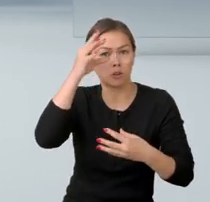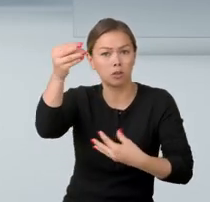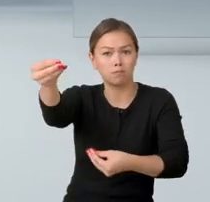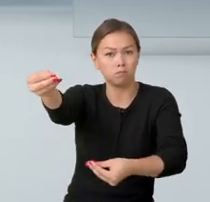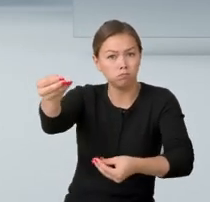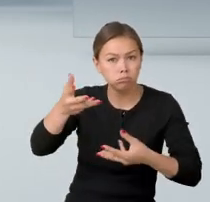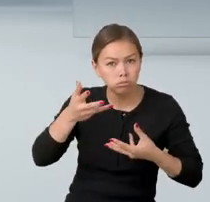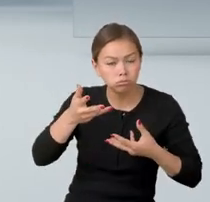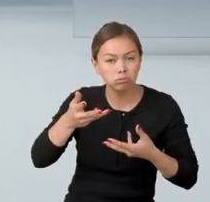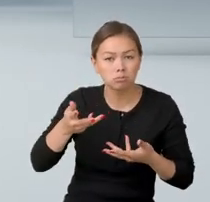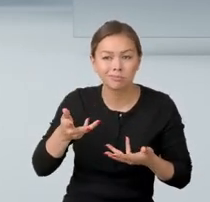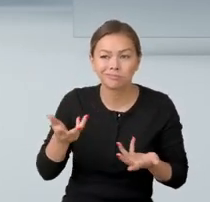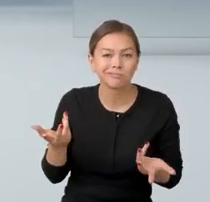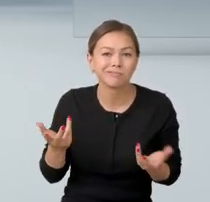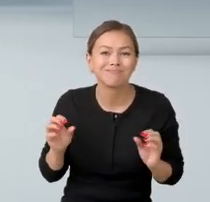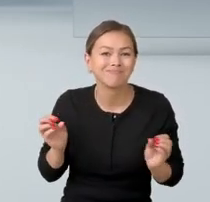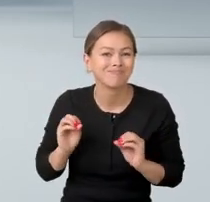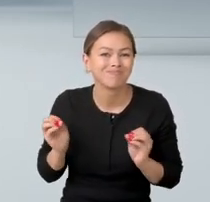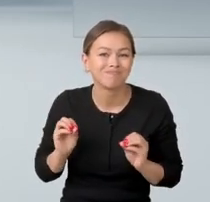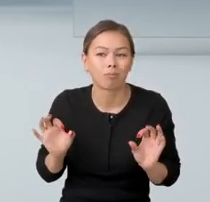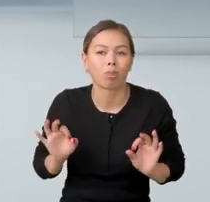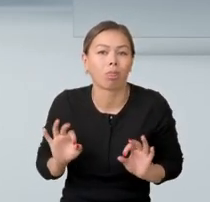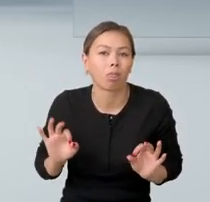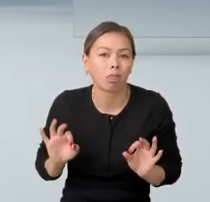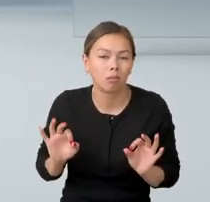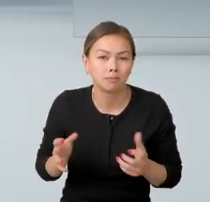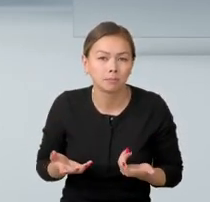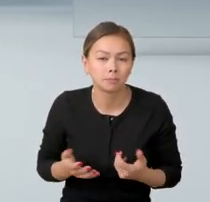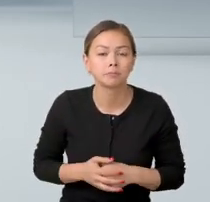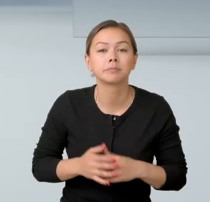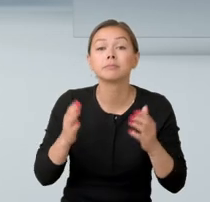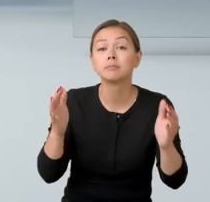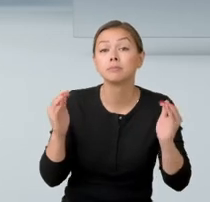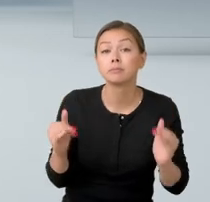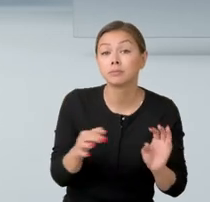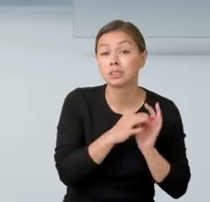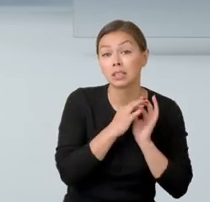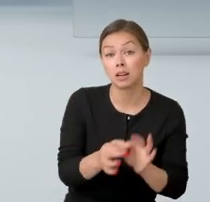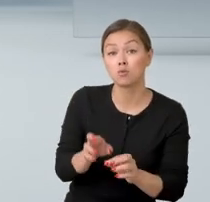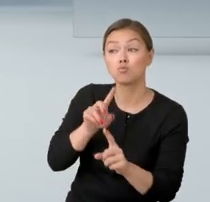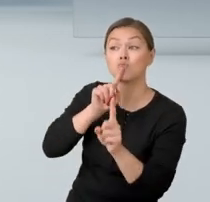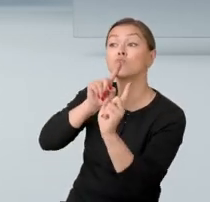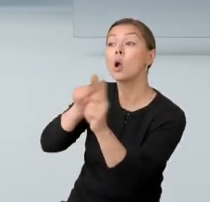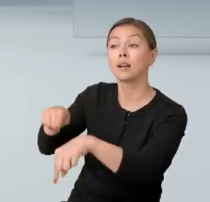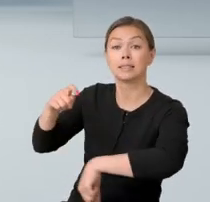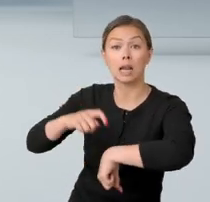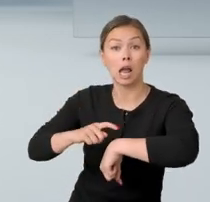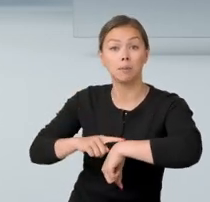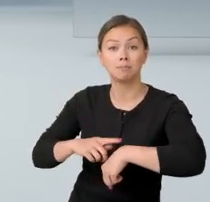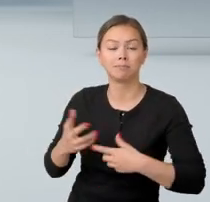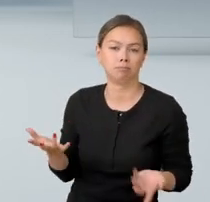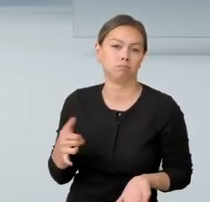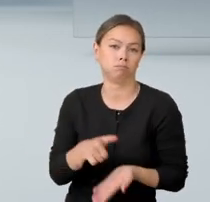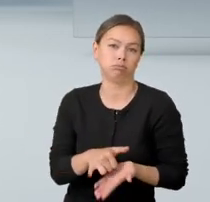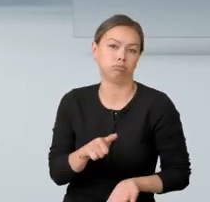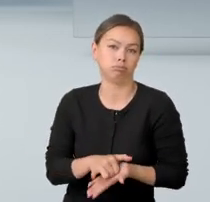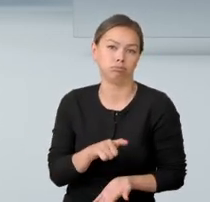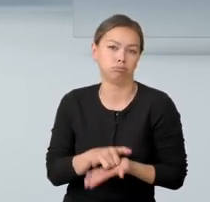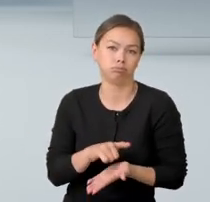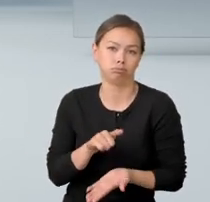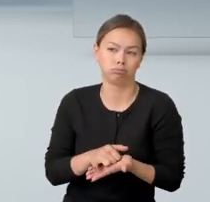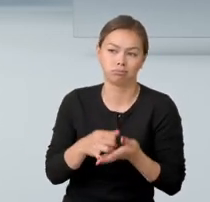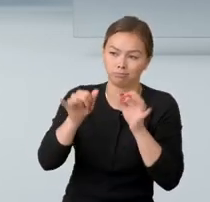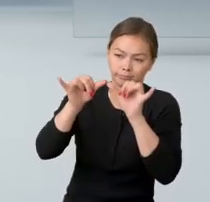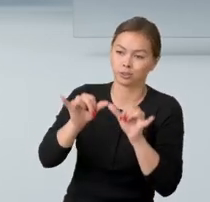good information or reliable information from those reports in terms of response time it was impossible to measure